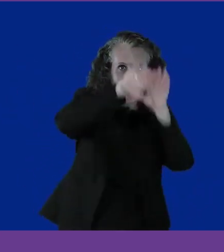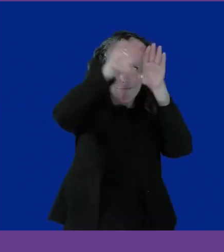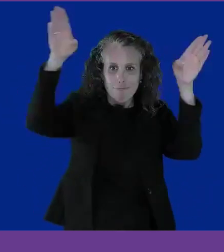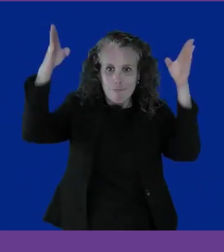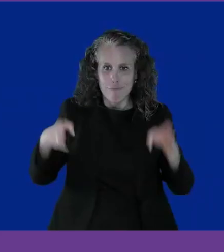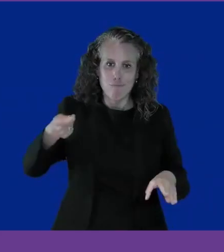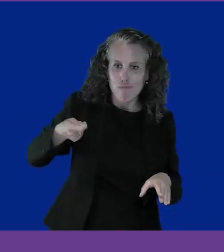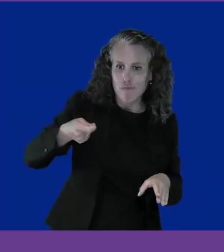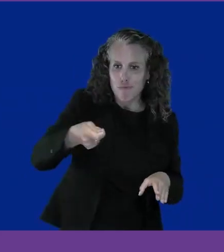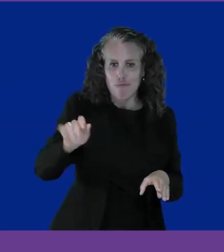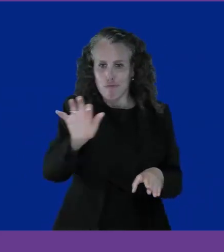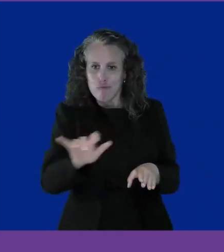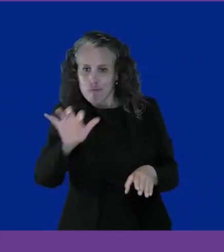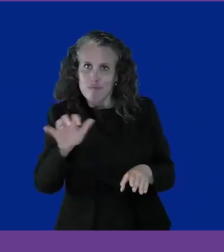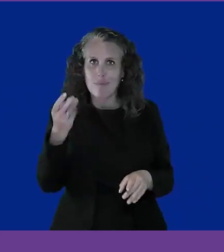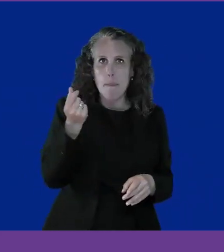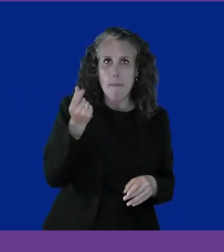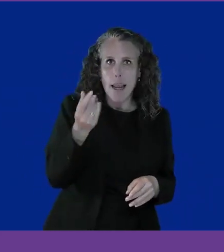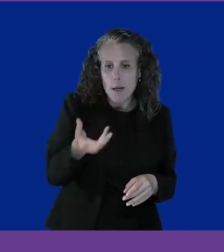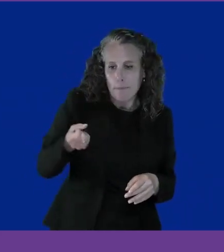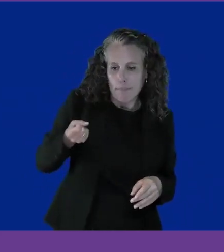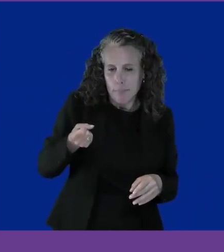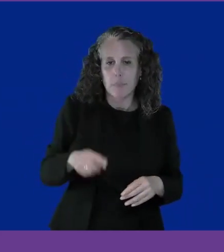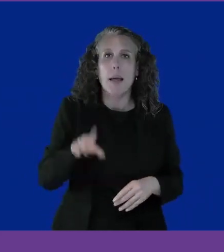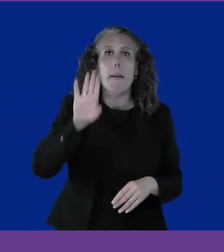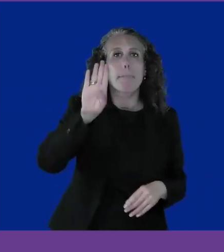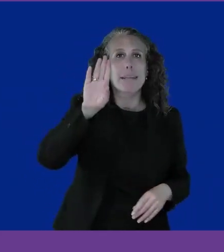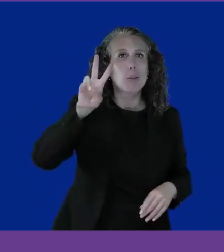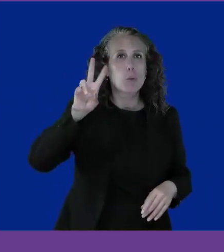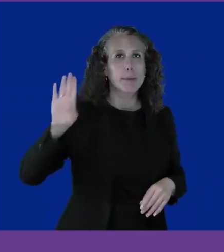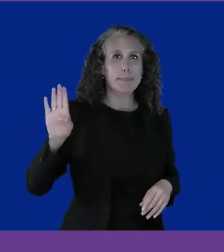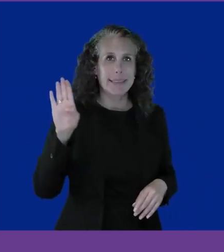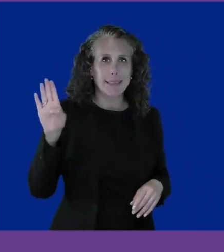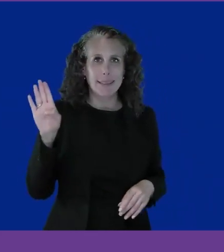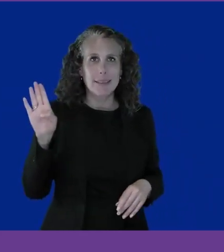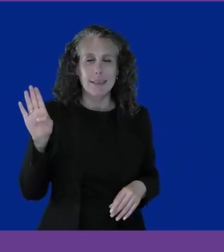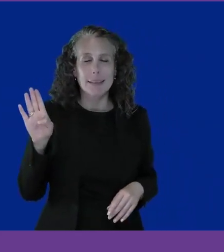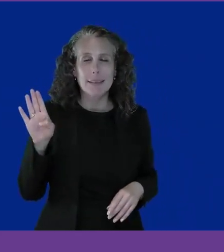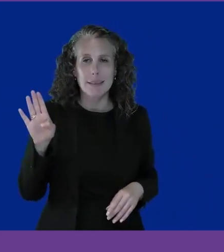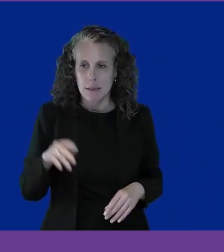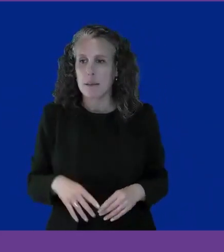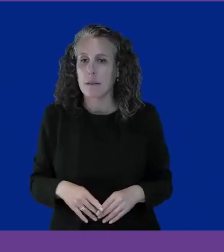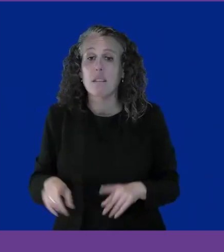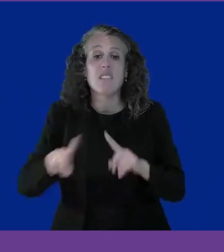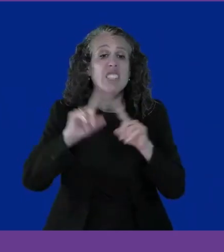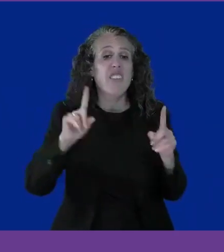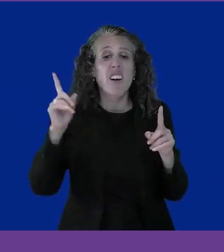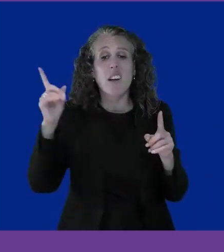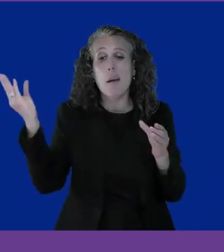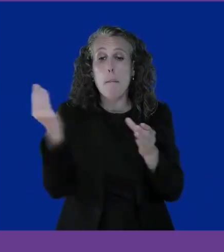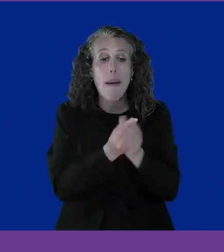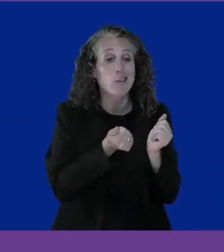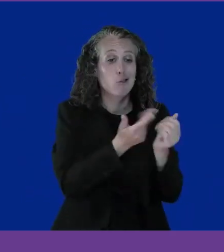company. In particular, business to business, so they provide the layers for the different banking services, making